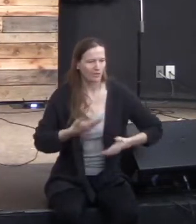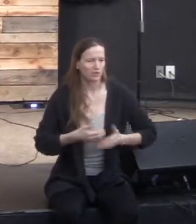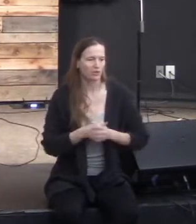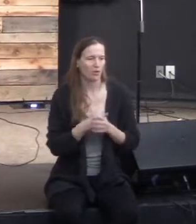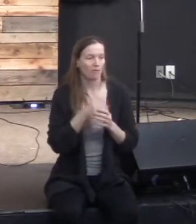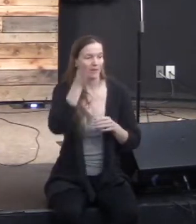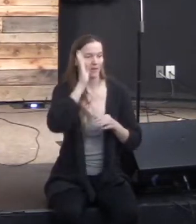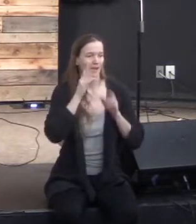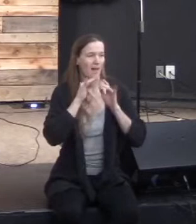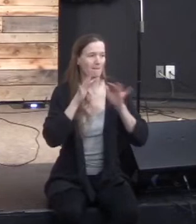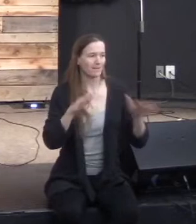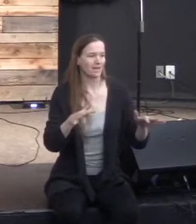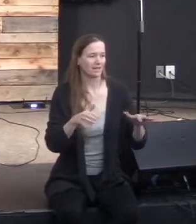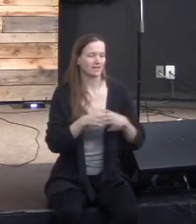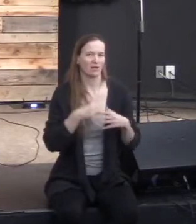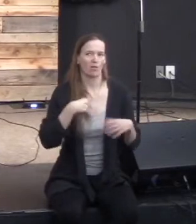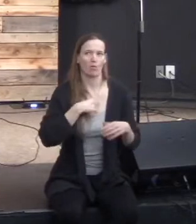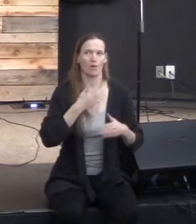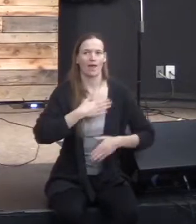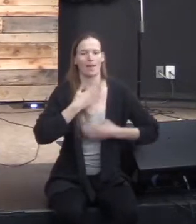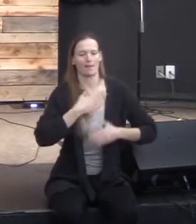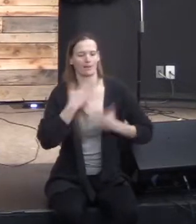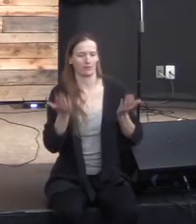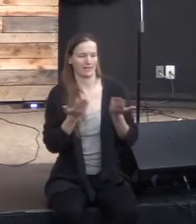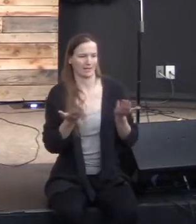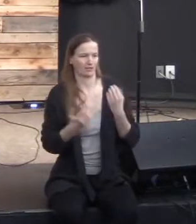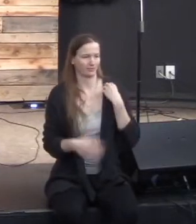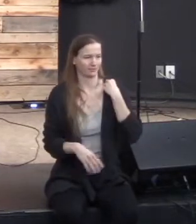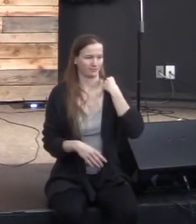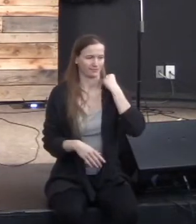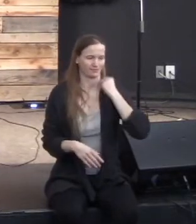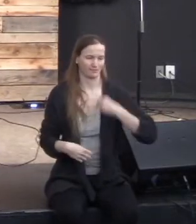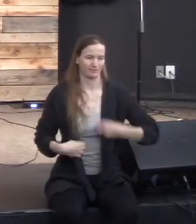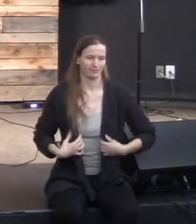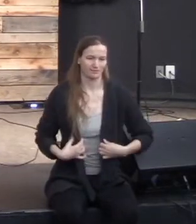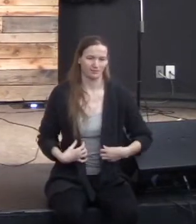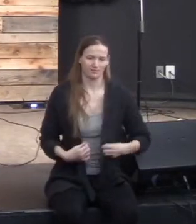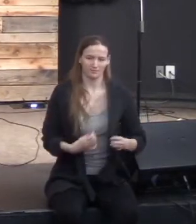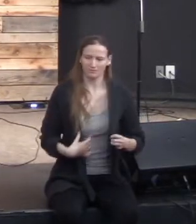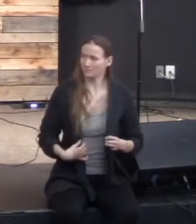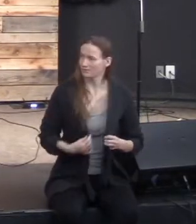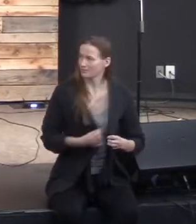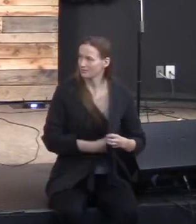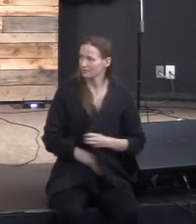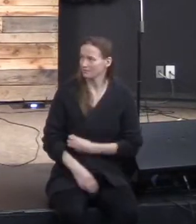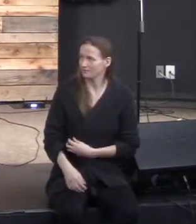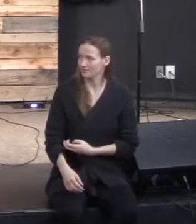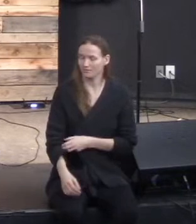Good